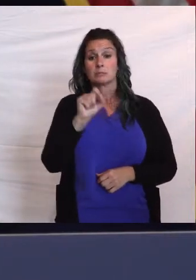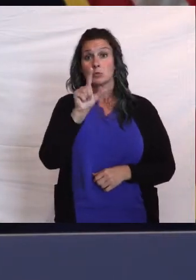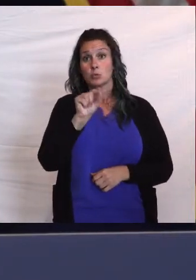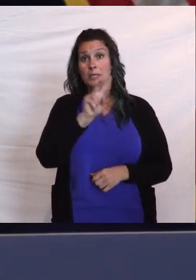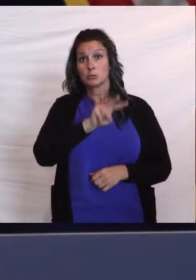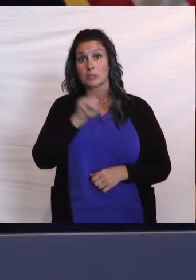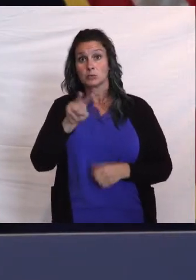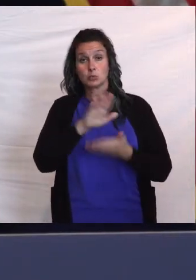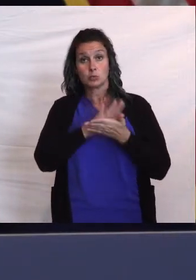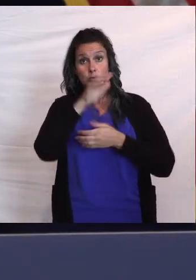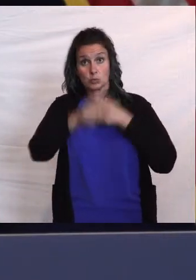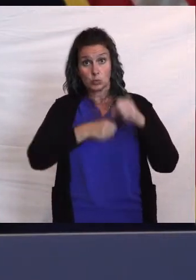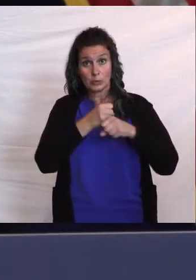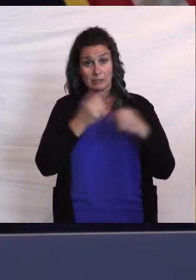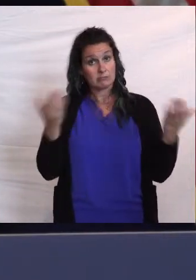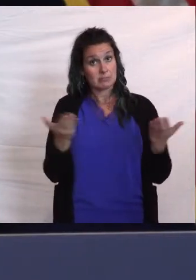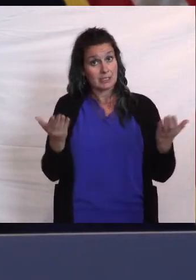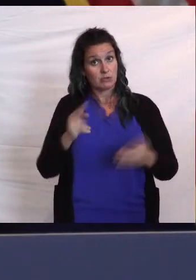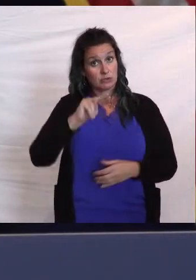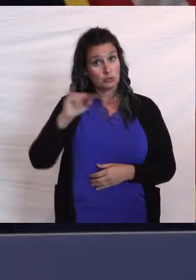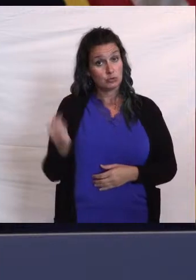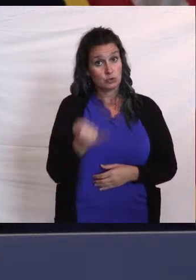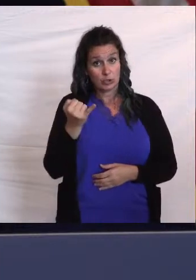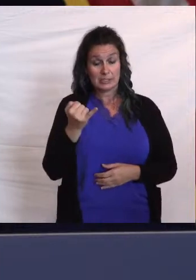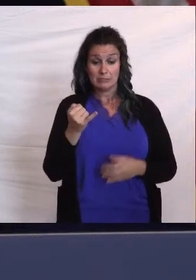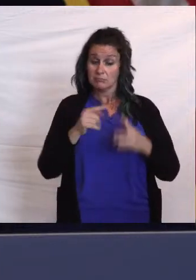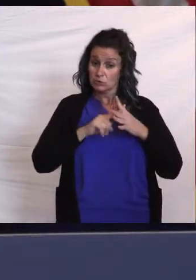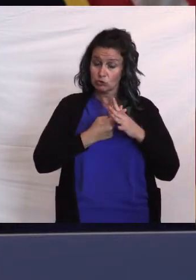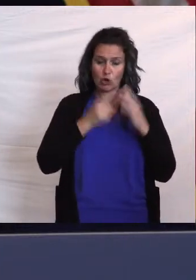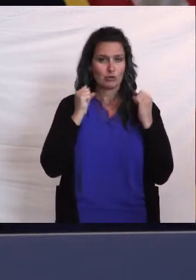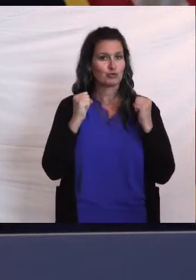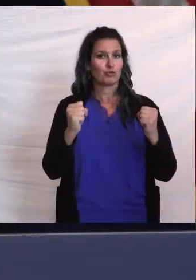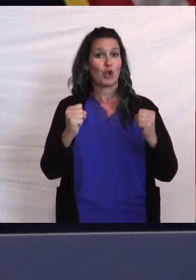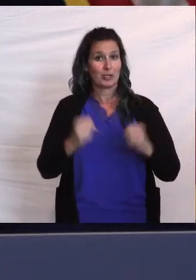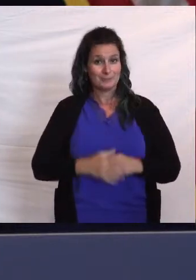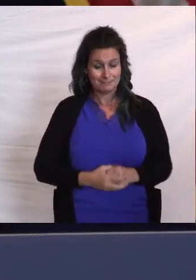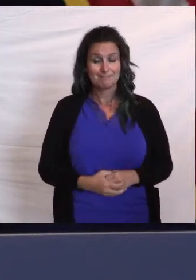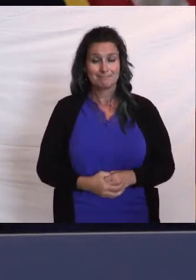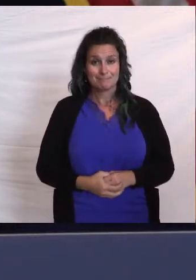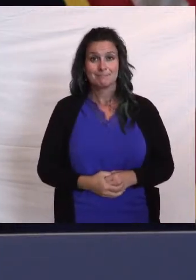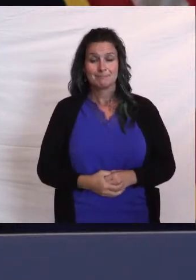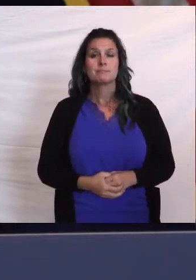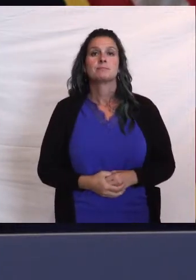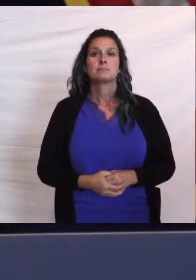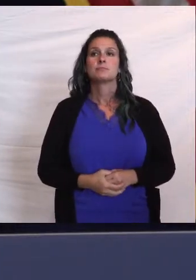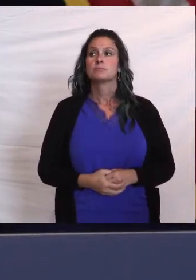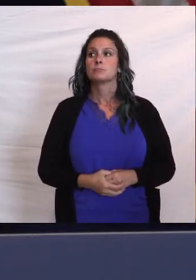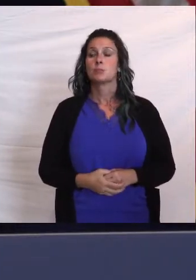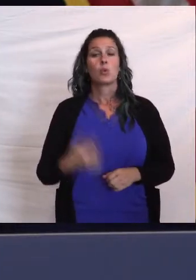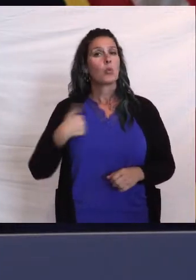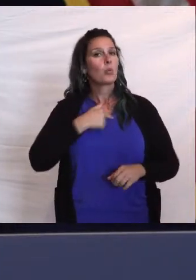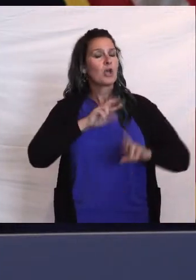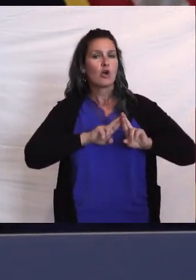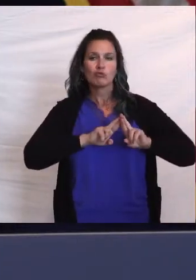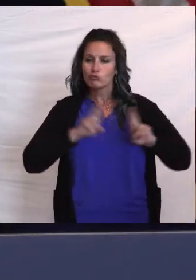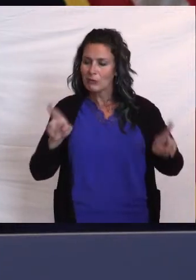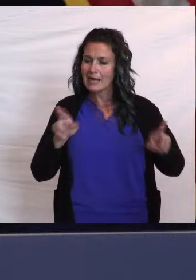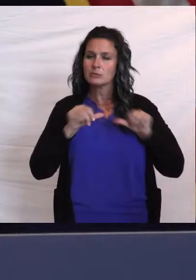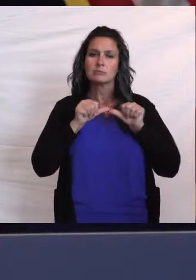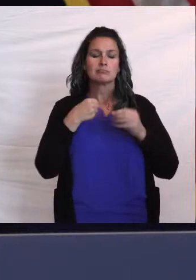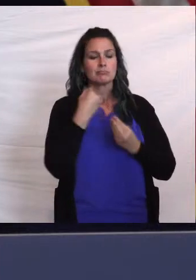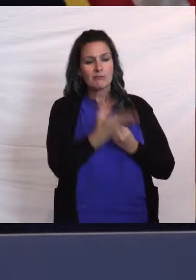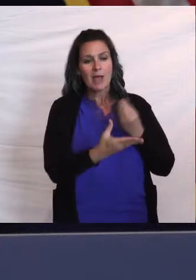2021-2022 school year in New Jersey is off to a strong start. We stand ready to continue